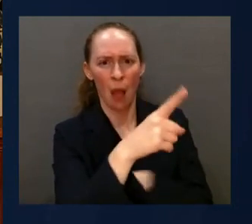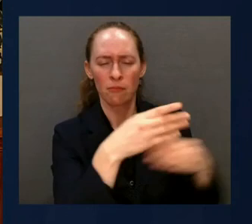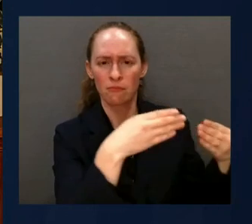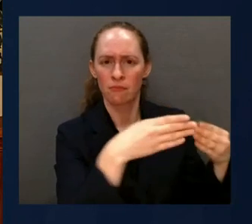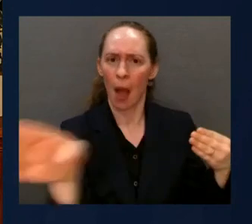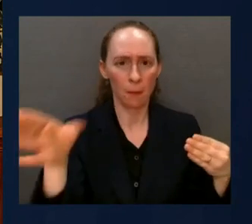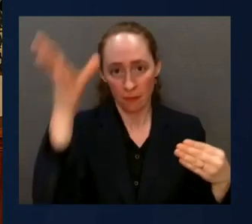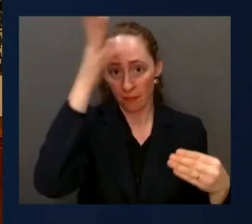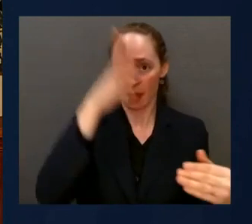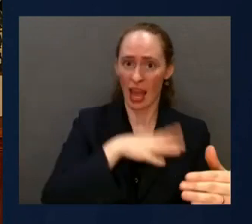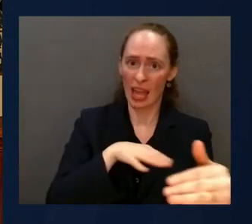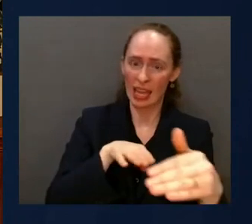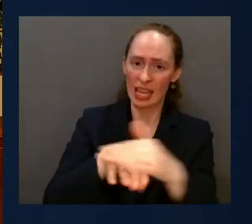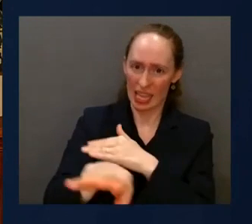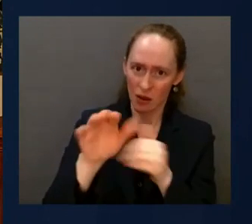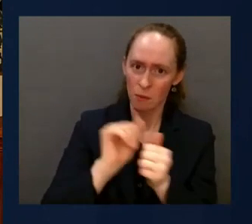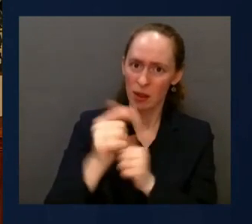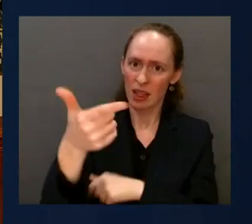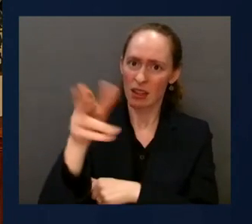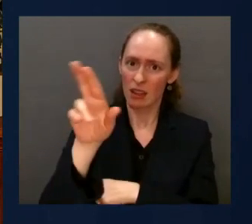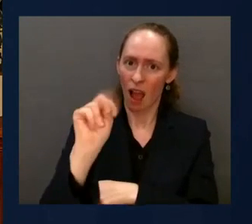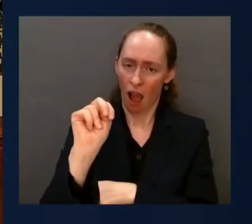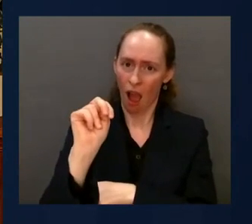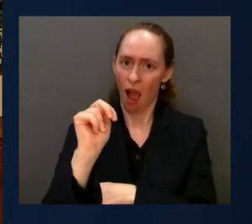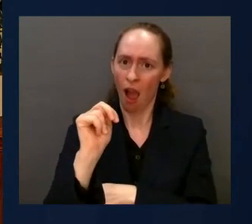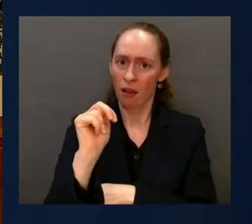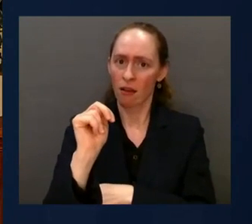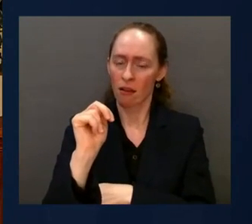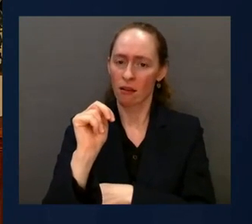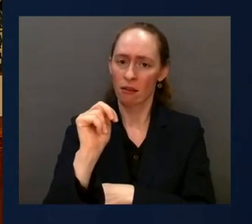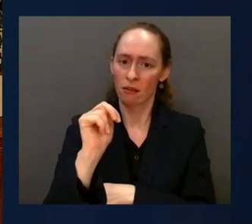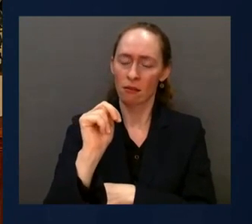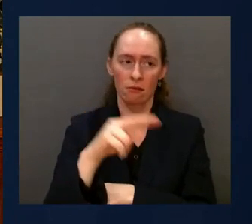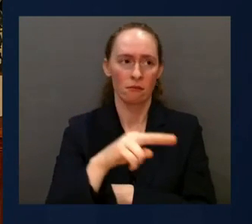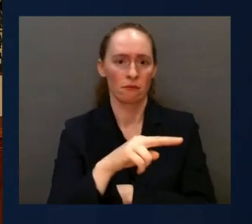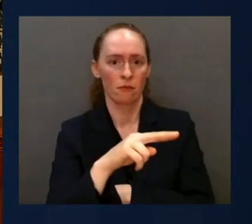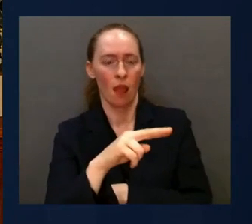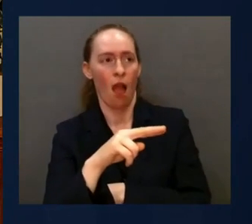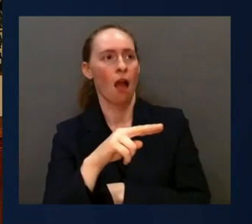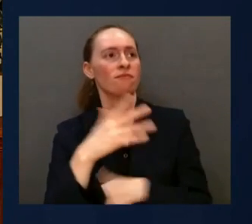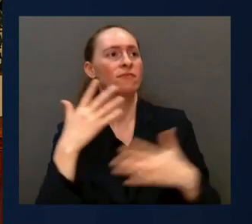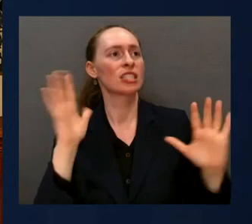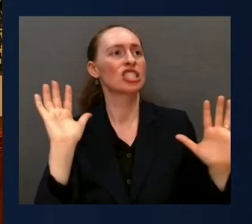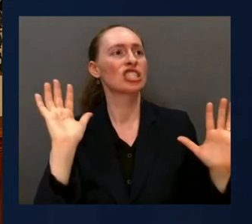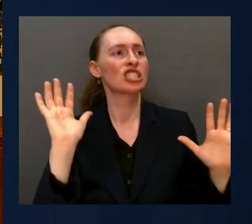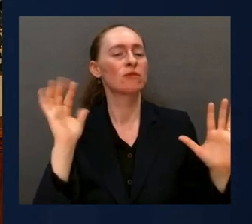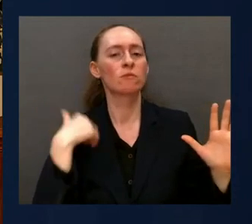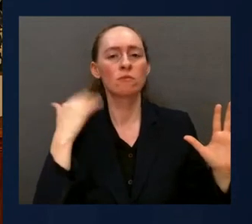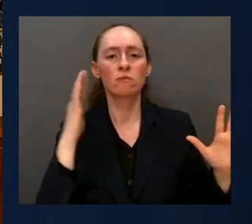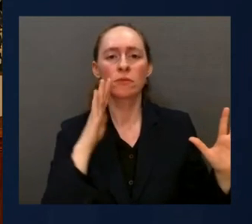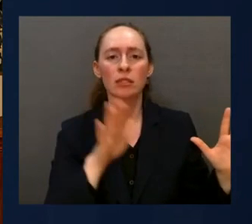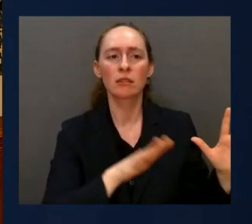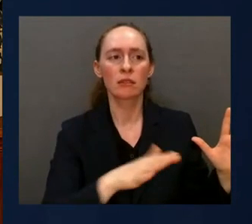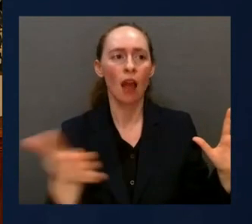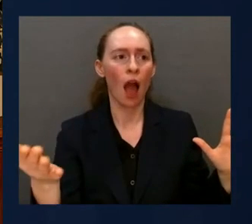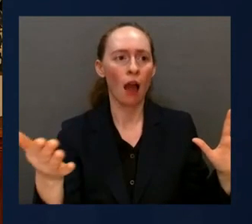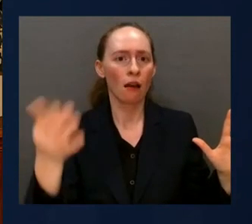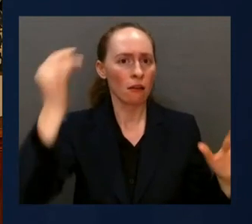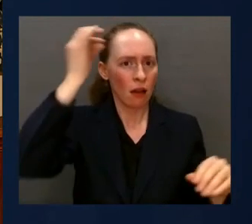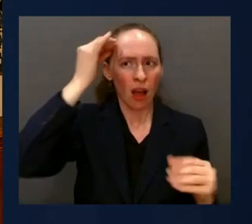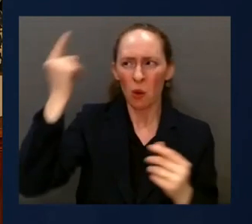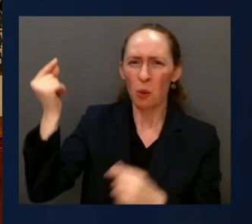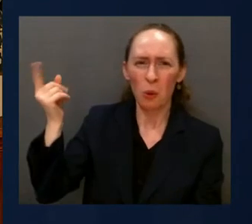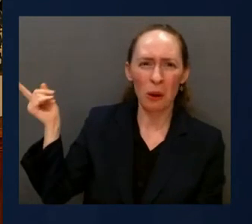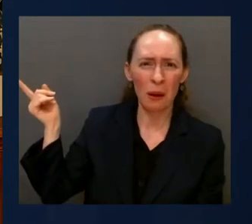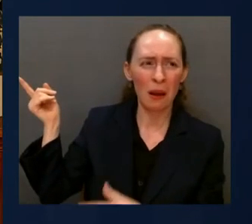him. He thought he was going to die, but he thought about the people inside. And in that instant, he found the courage